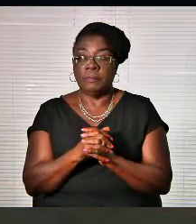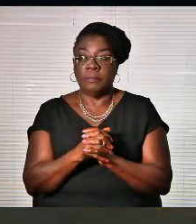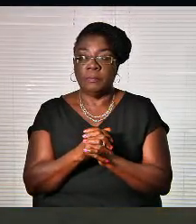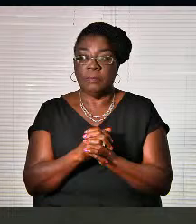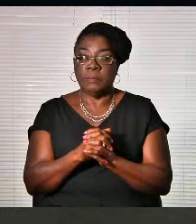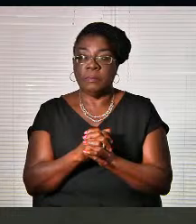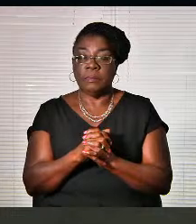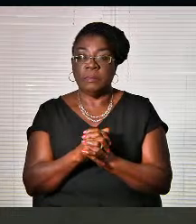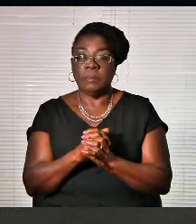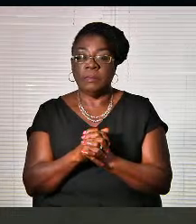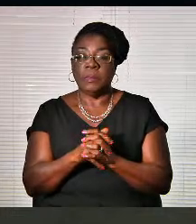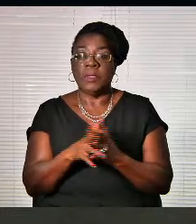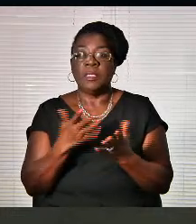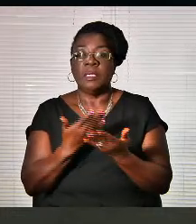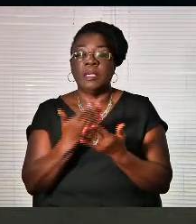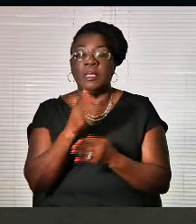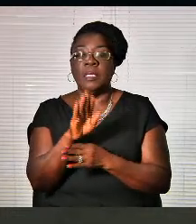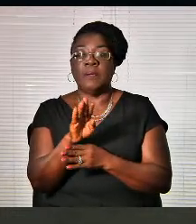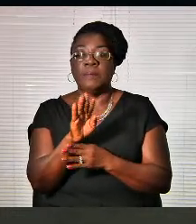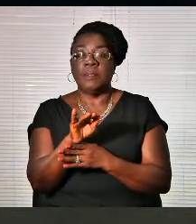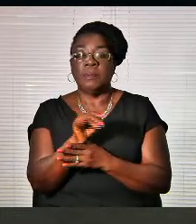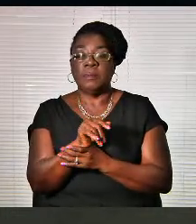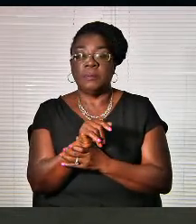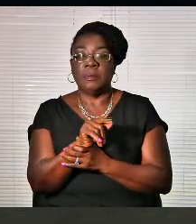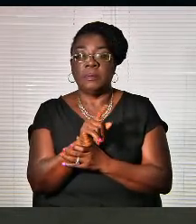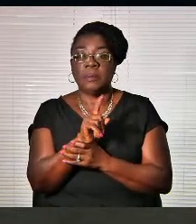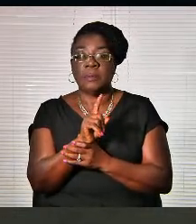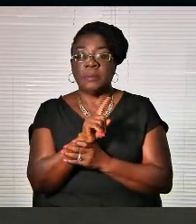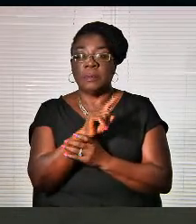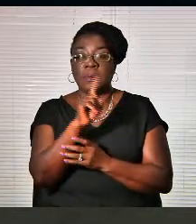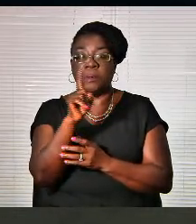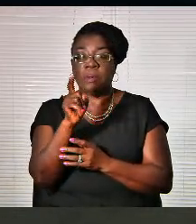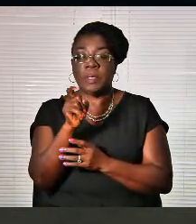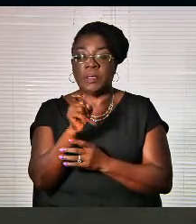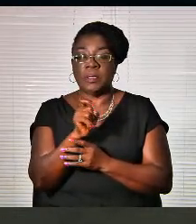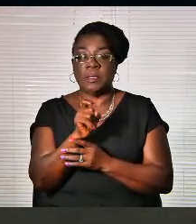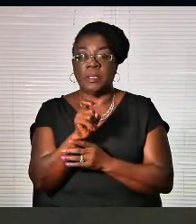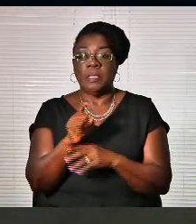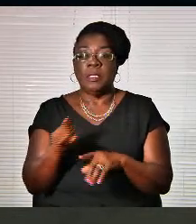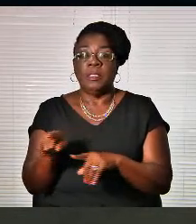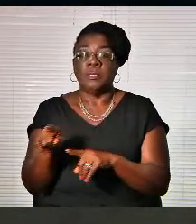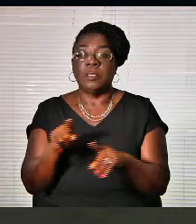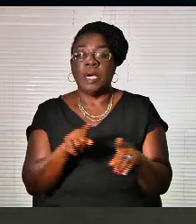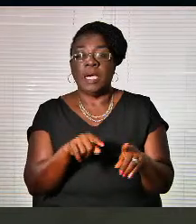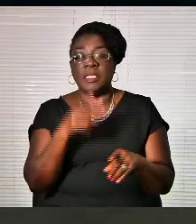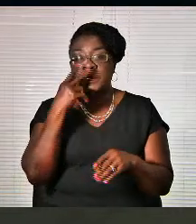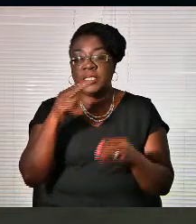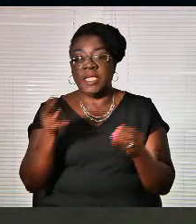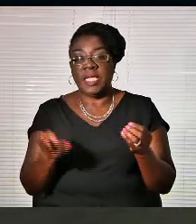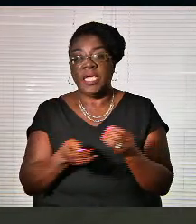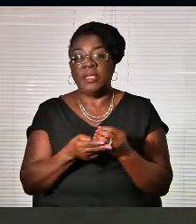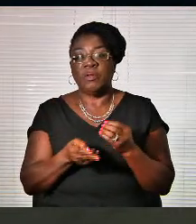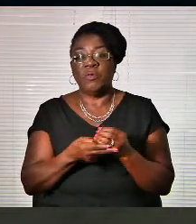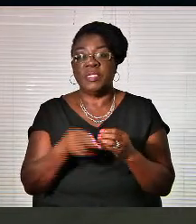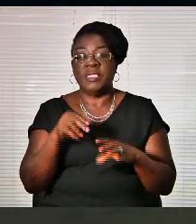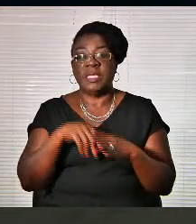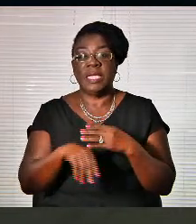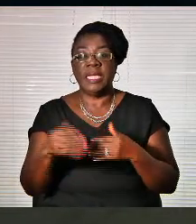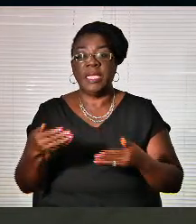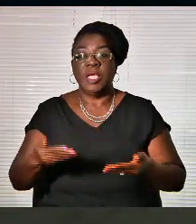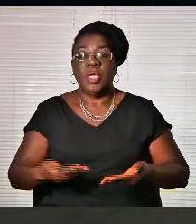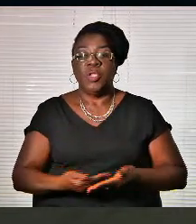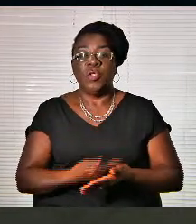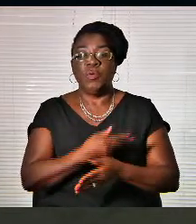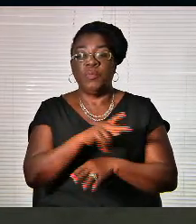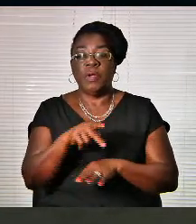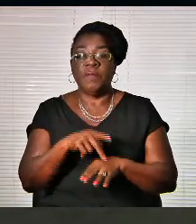Hi, yes, good afternoon. Good afternoon. Yeah, so as we see an ever-increasing case count here on Providence, there is a